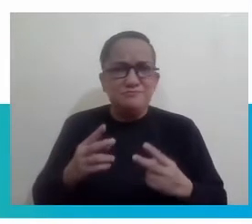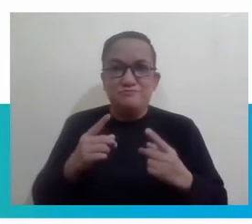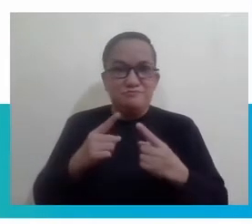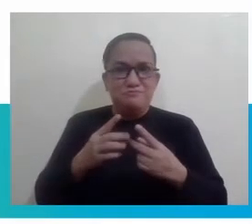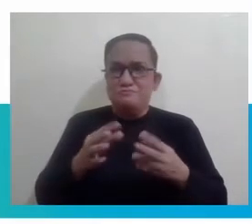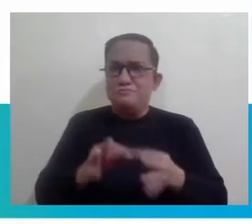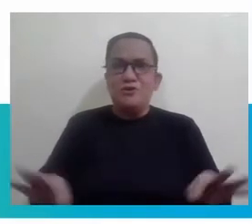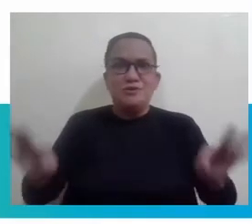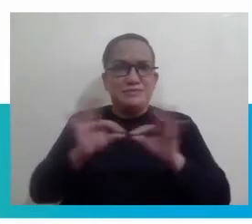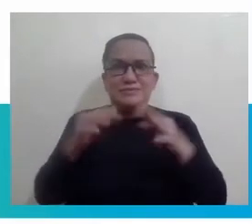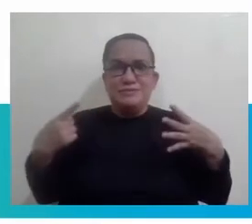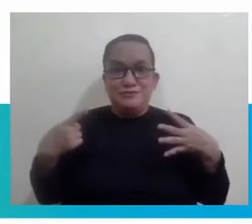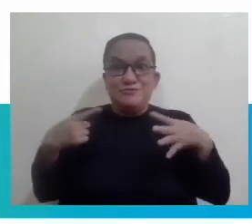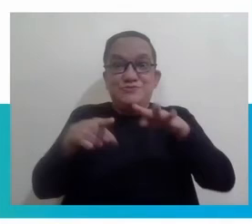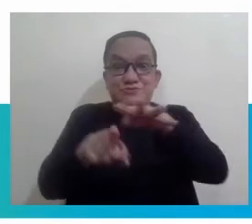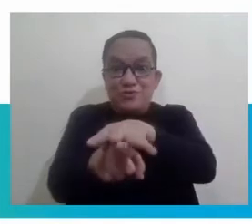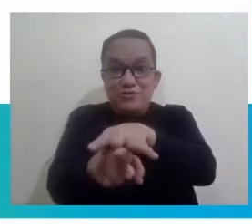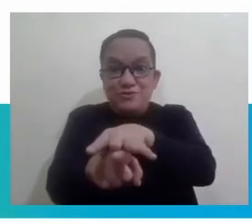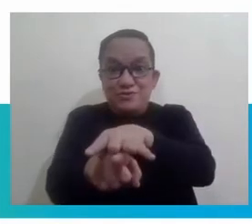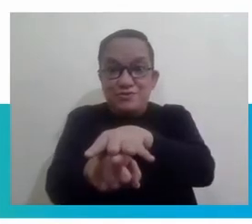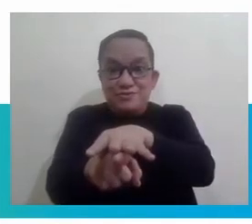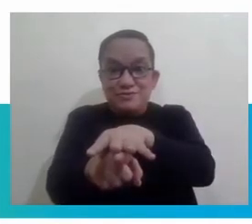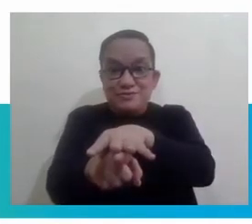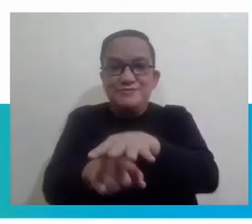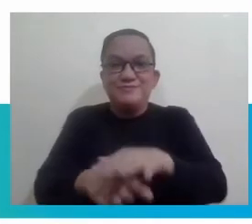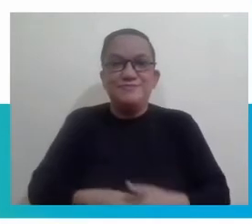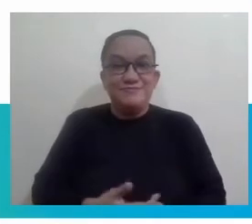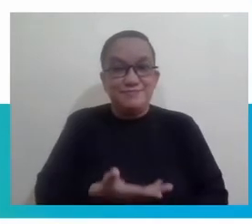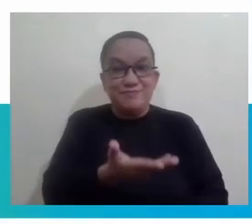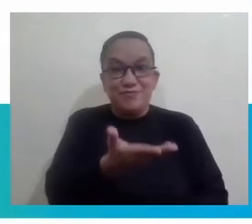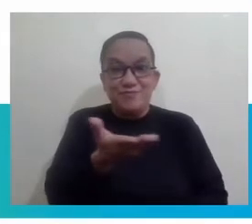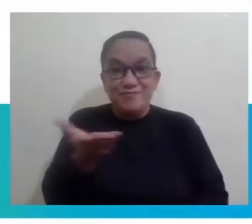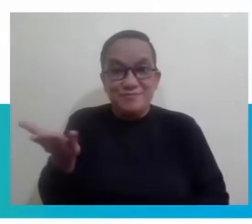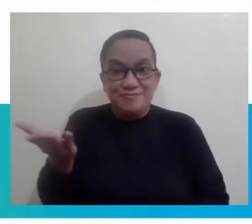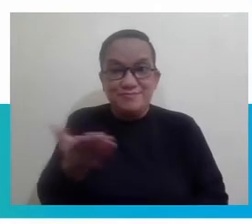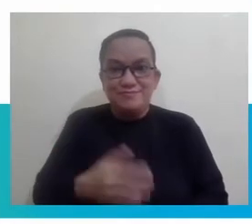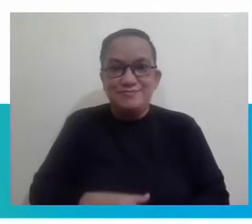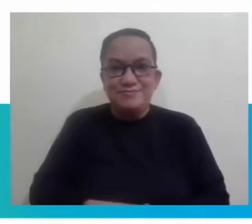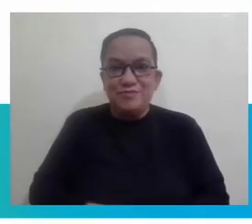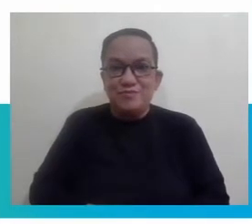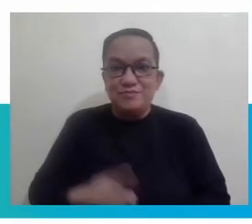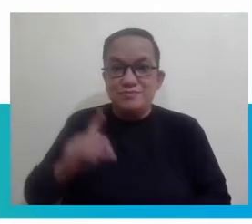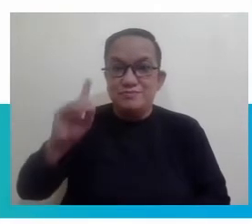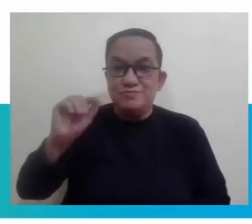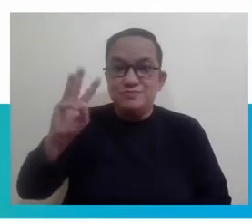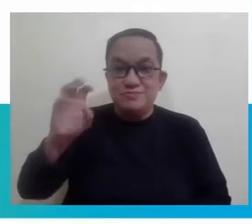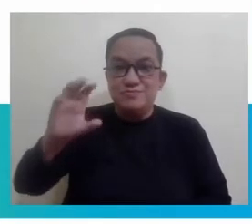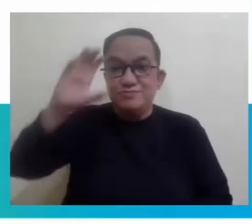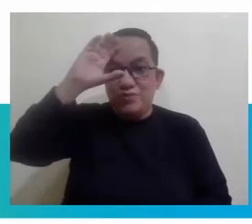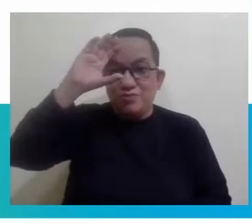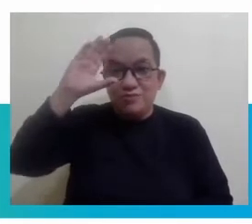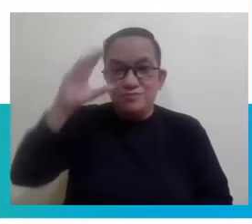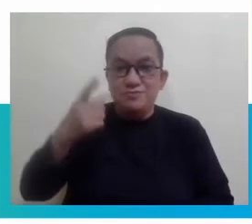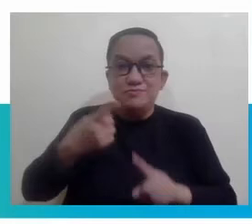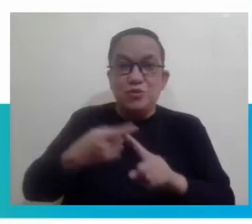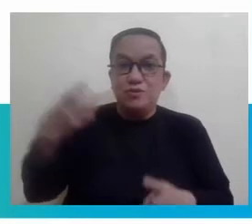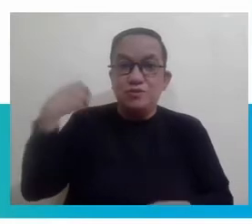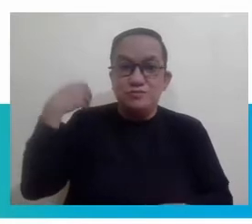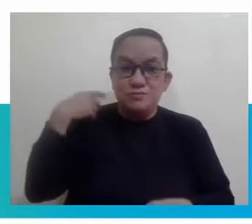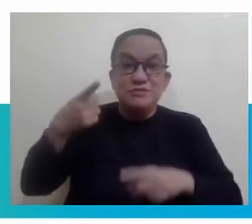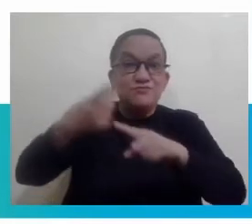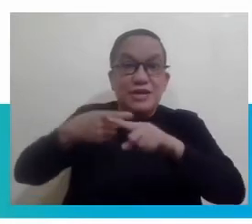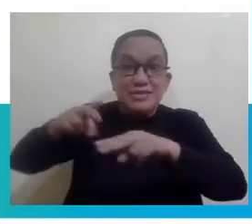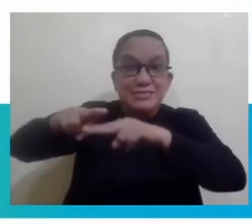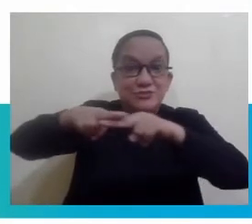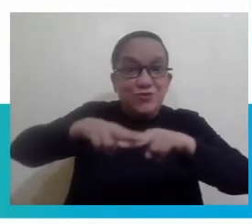Chair, Locally Managed Marine Area Networks International, and he's based in Fiji. Dr. Shakuntala